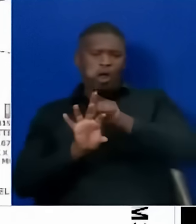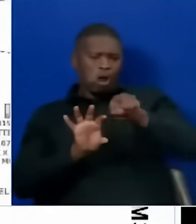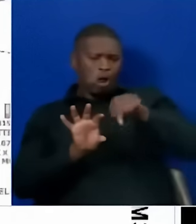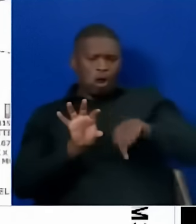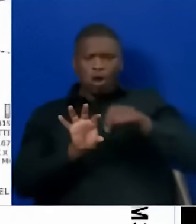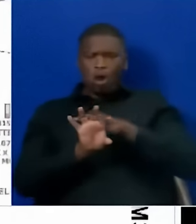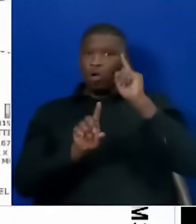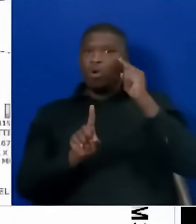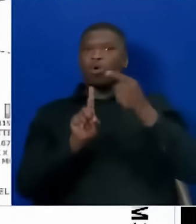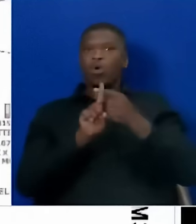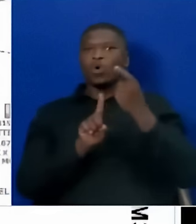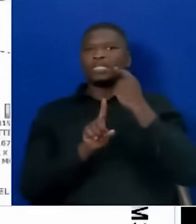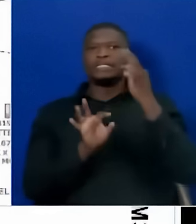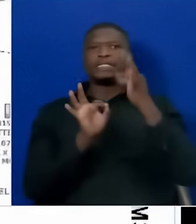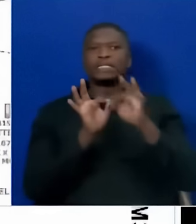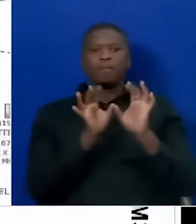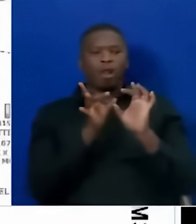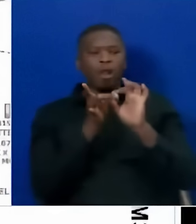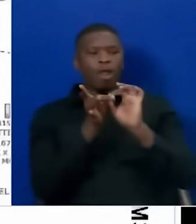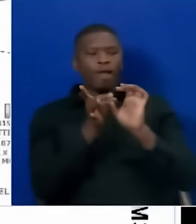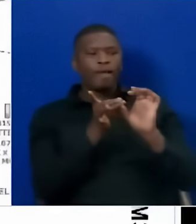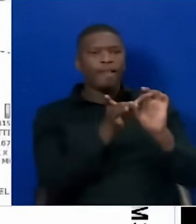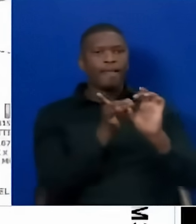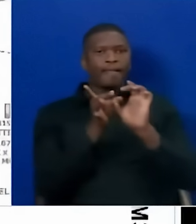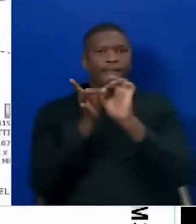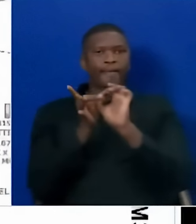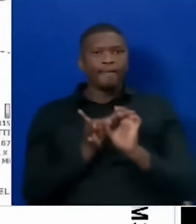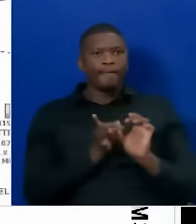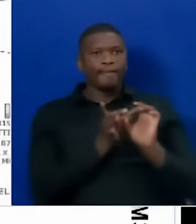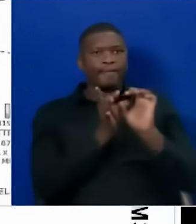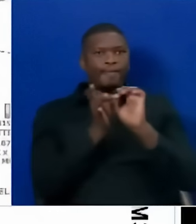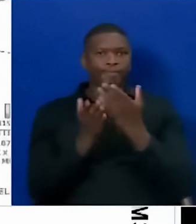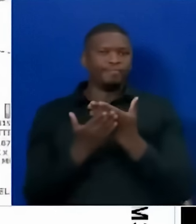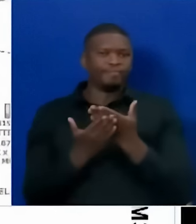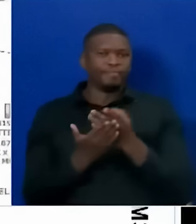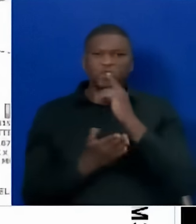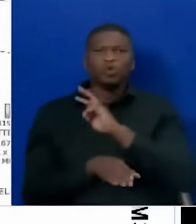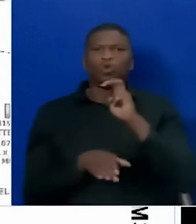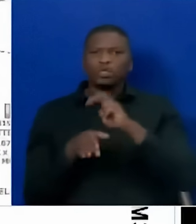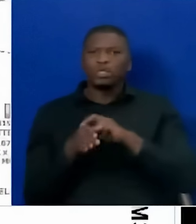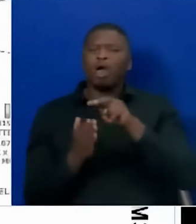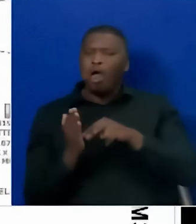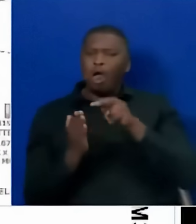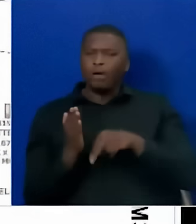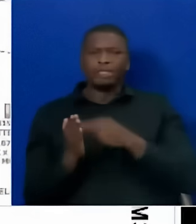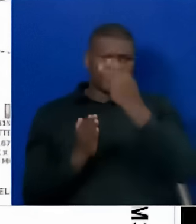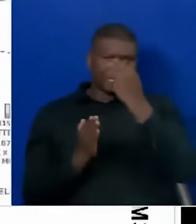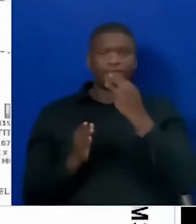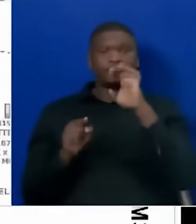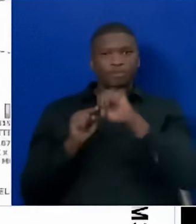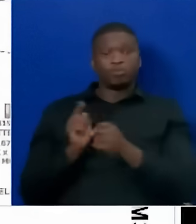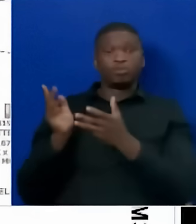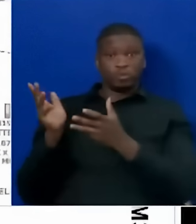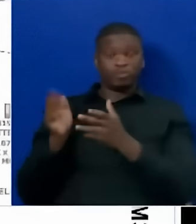simpler instead of going through the whole paragraph. So as the hits are identified on